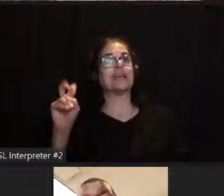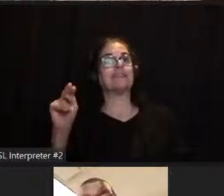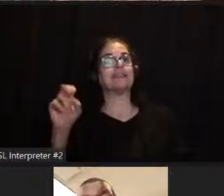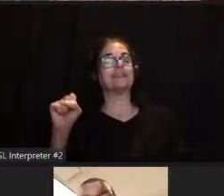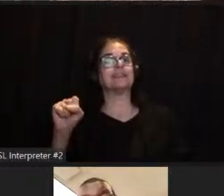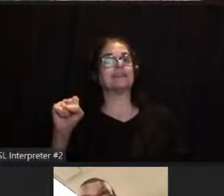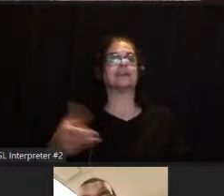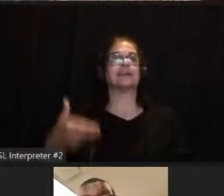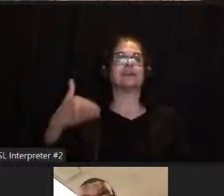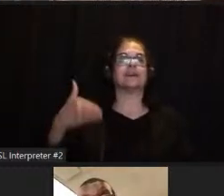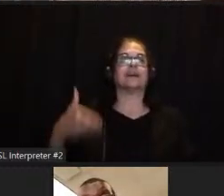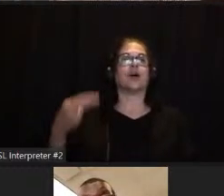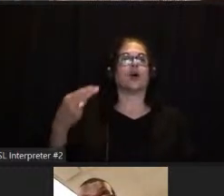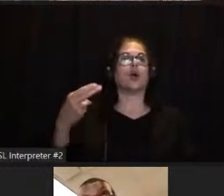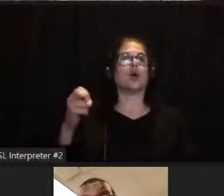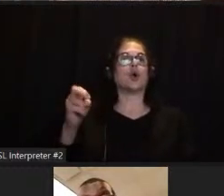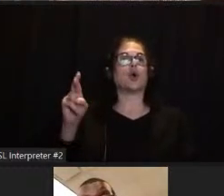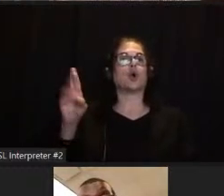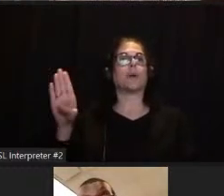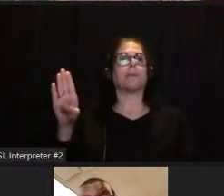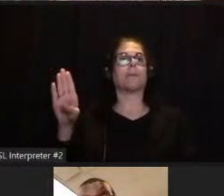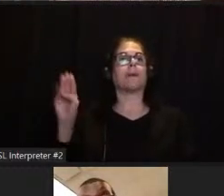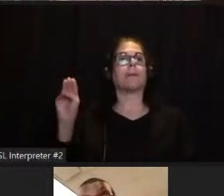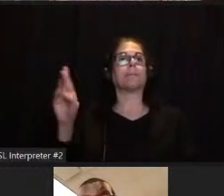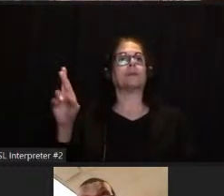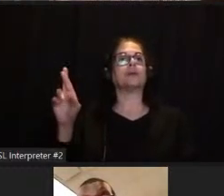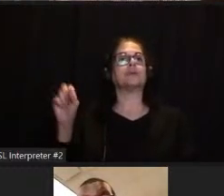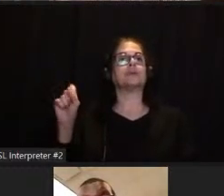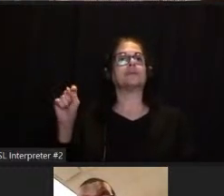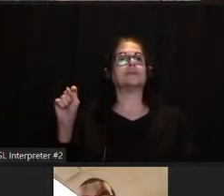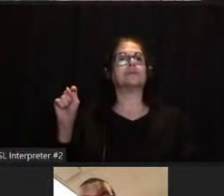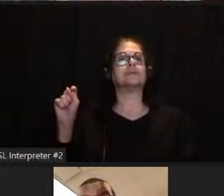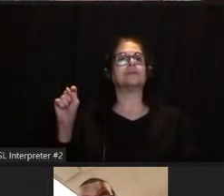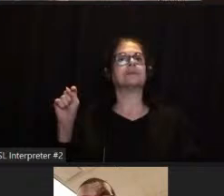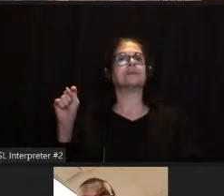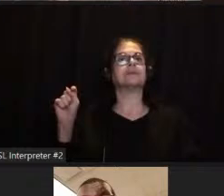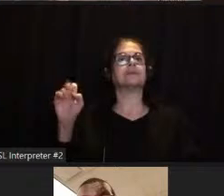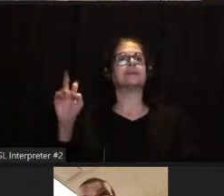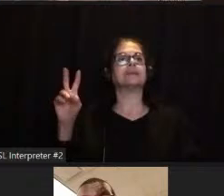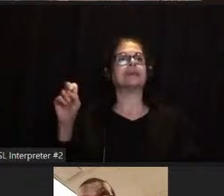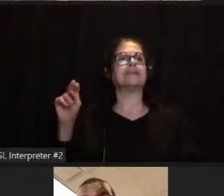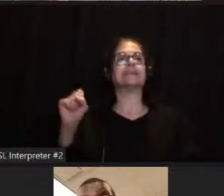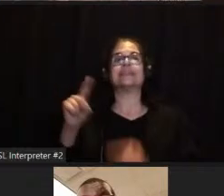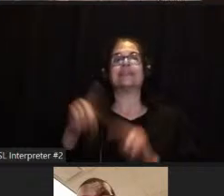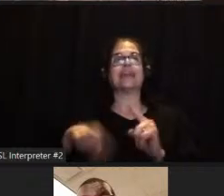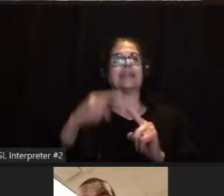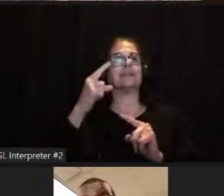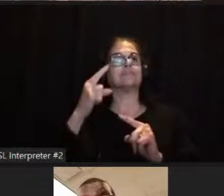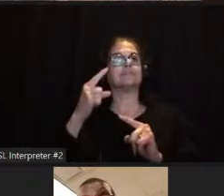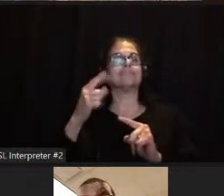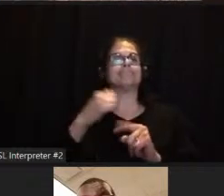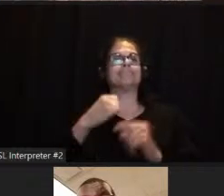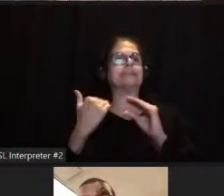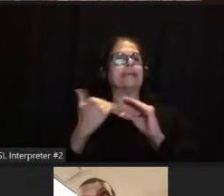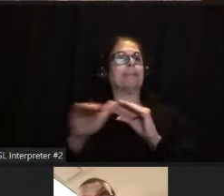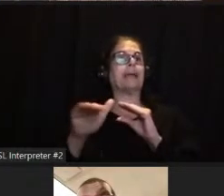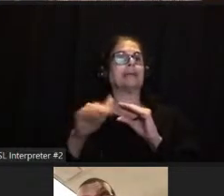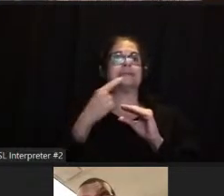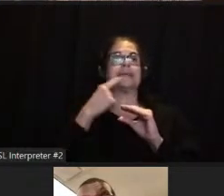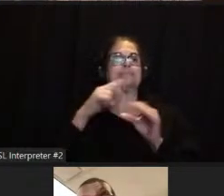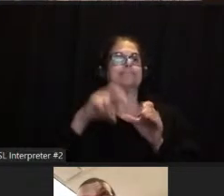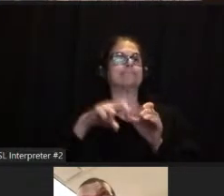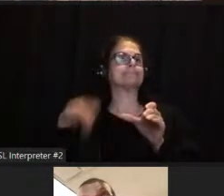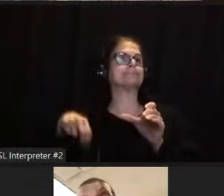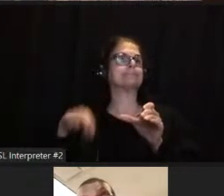Greg, this is Herb. Mr. Stevens emailed that he will not be able to participate at the last minute. Oh, okay. So it turns